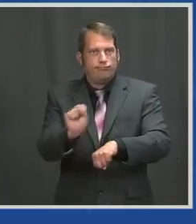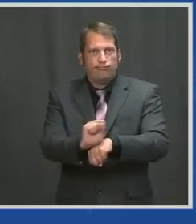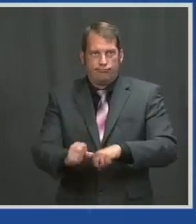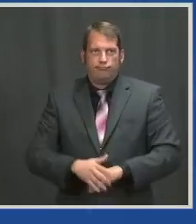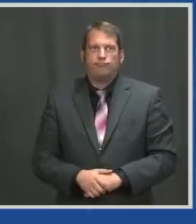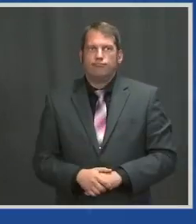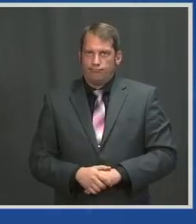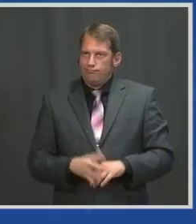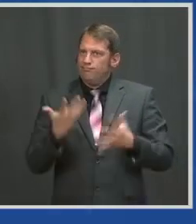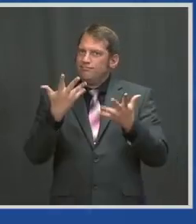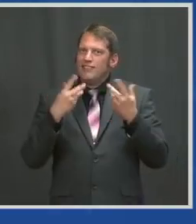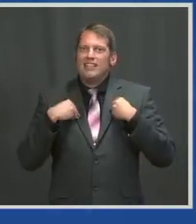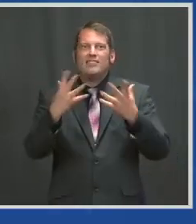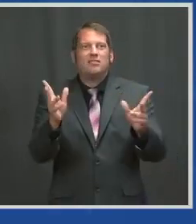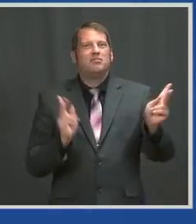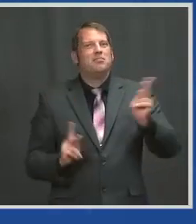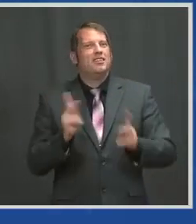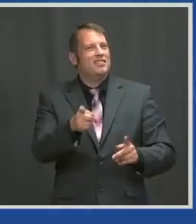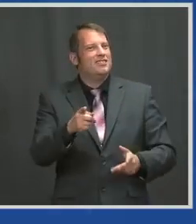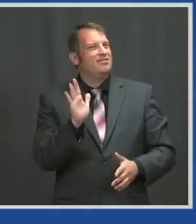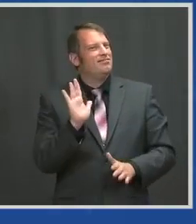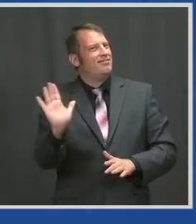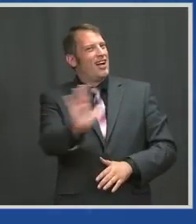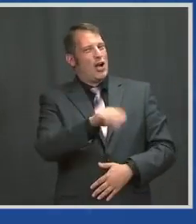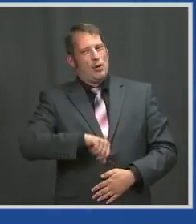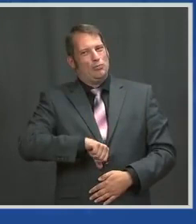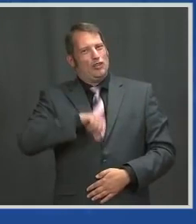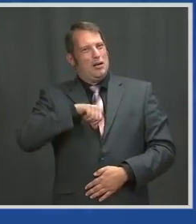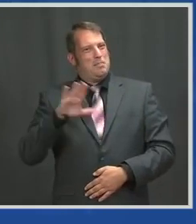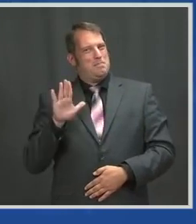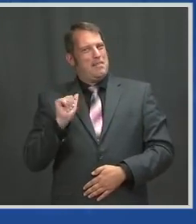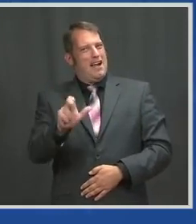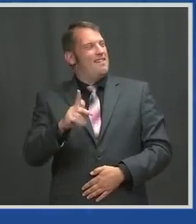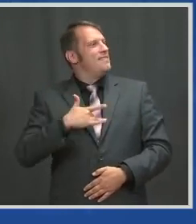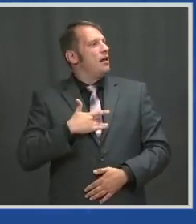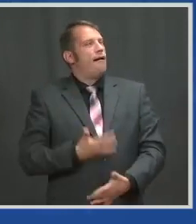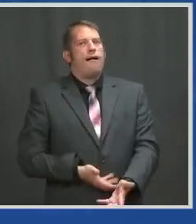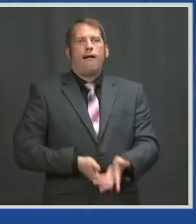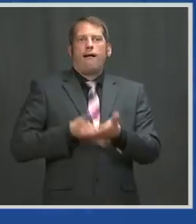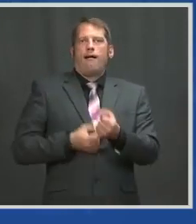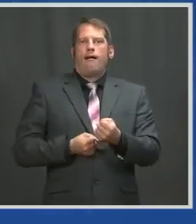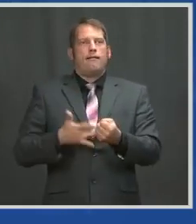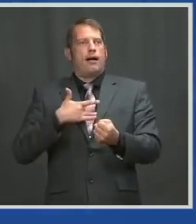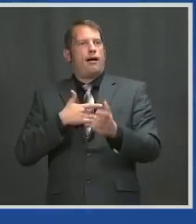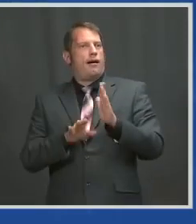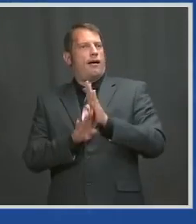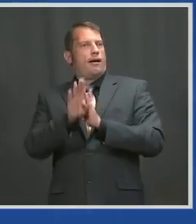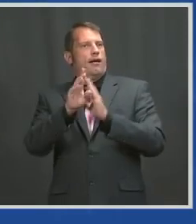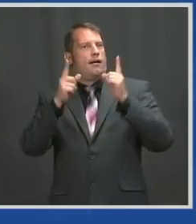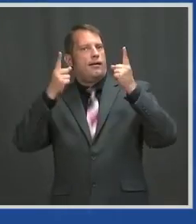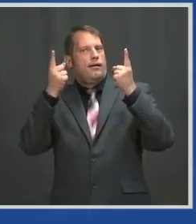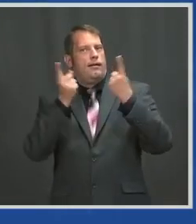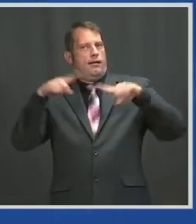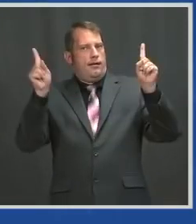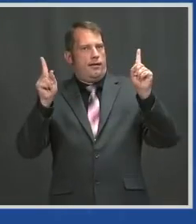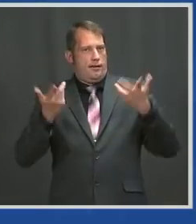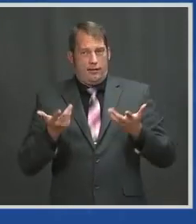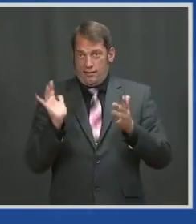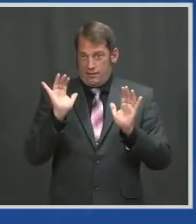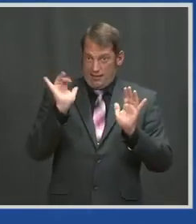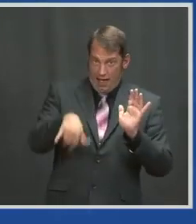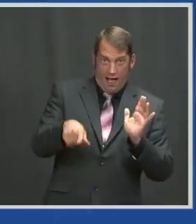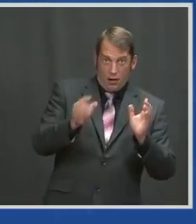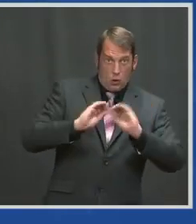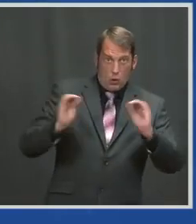I'm confident we can do this because there's nothing beyond the capacity of the American people. I want to thank you. God bless you, and may